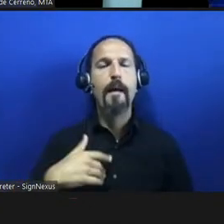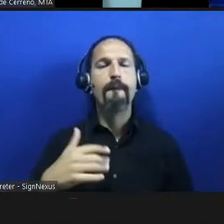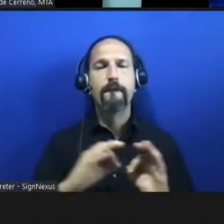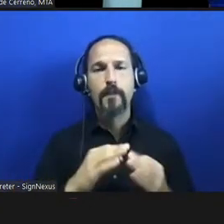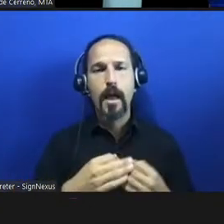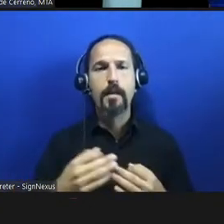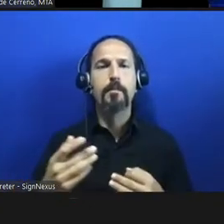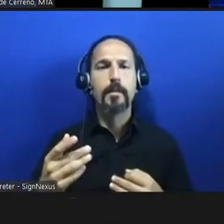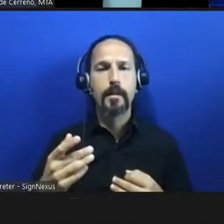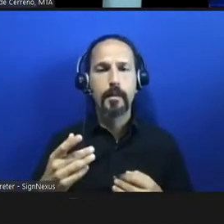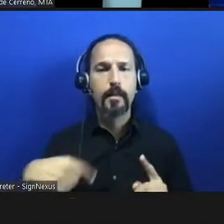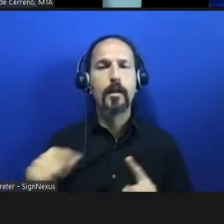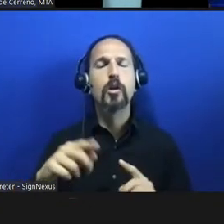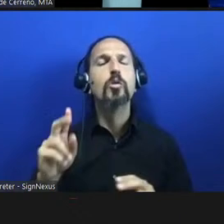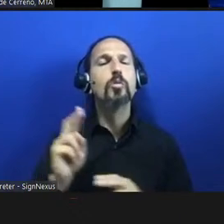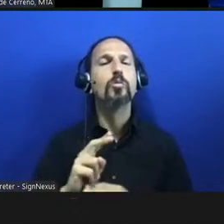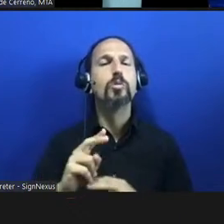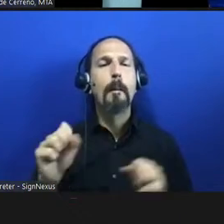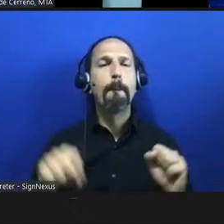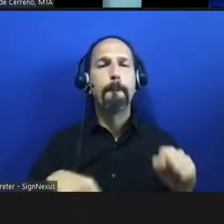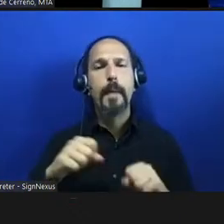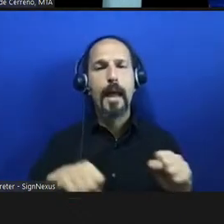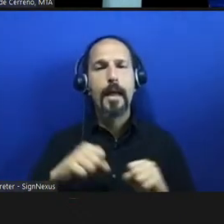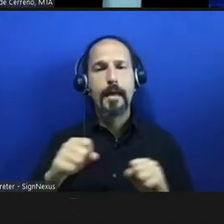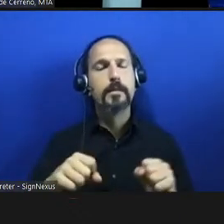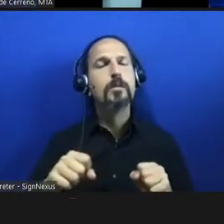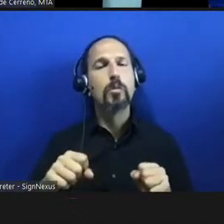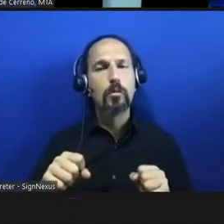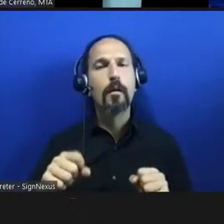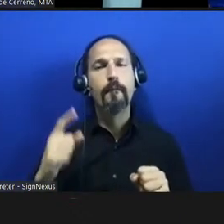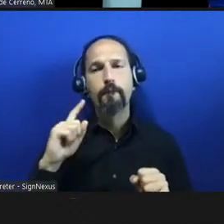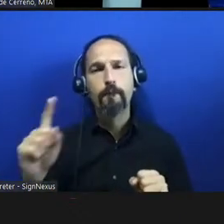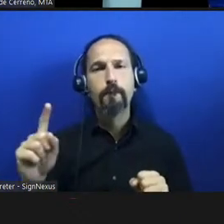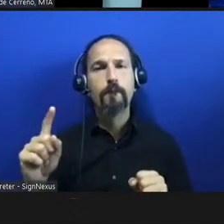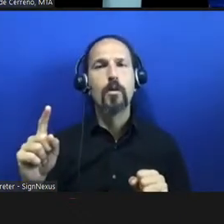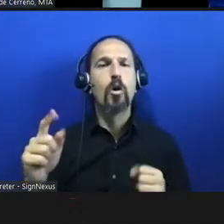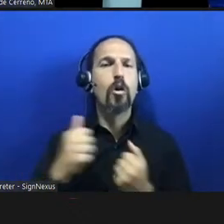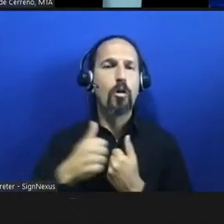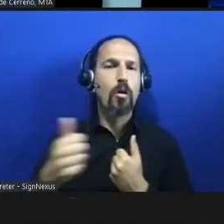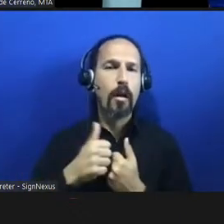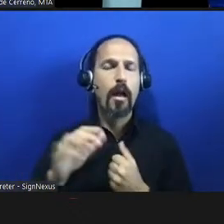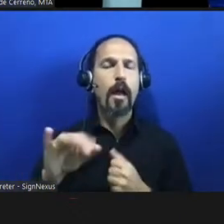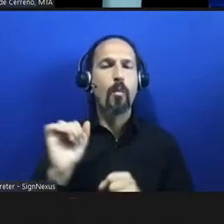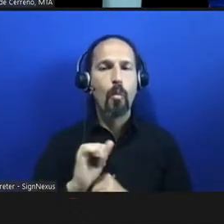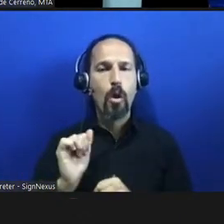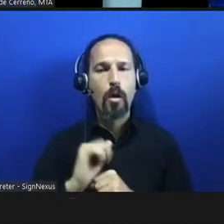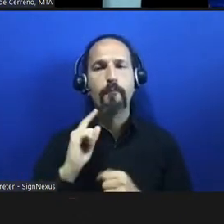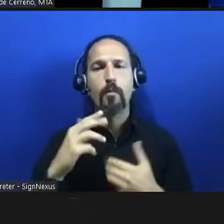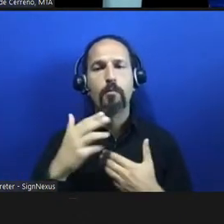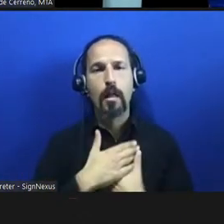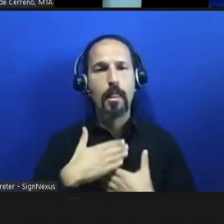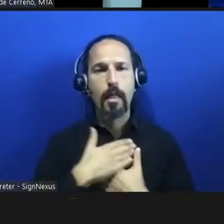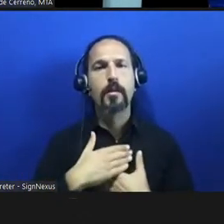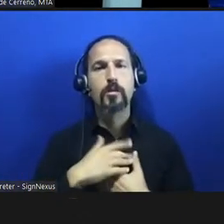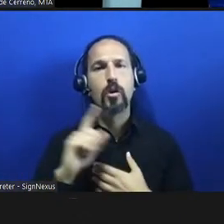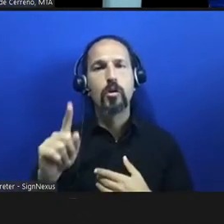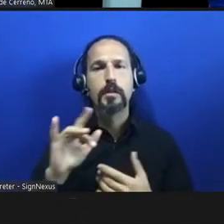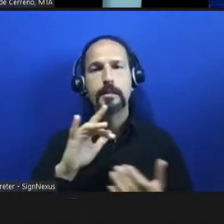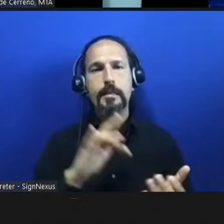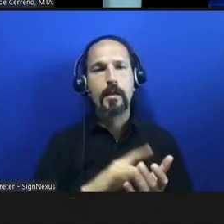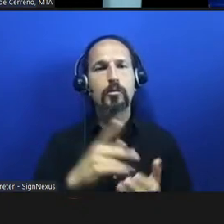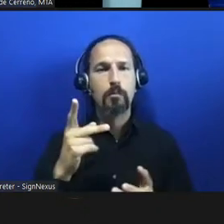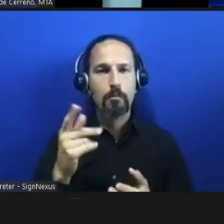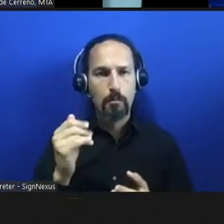and I uh use bikes extensively both for Aarons and getting to work as well as for pleasure getting down to Central Park